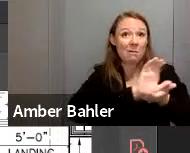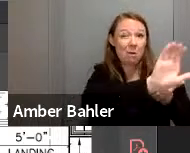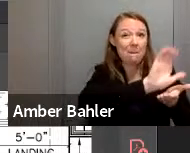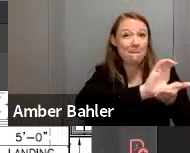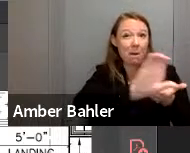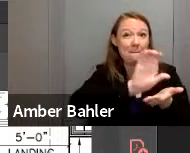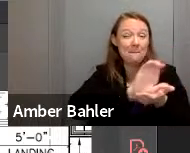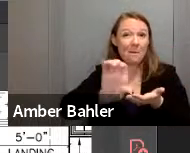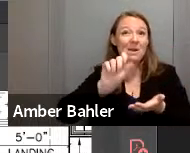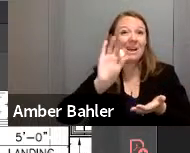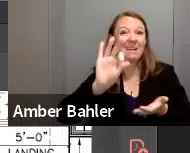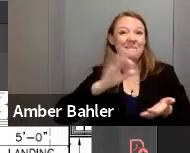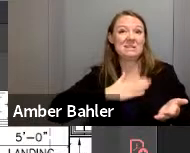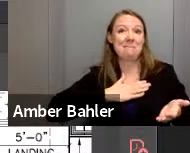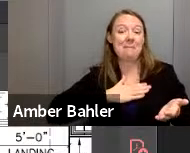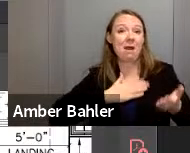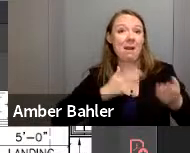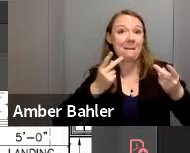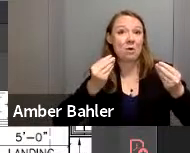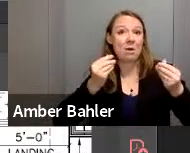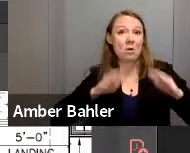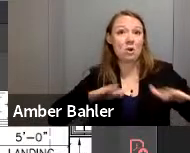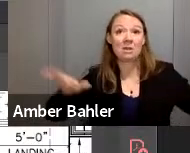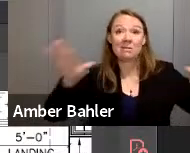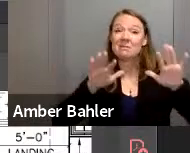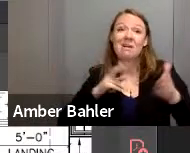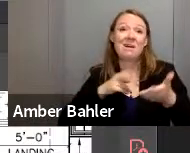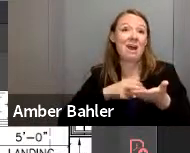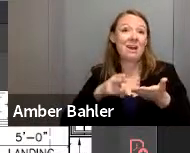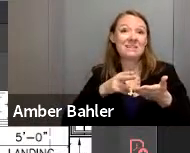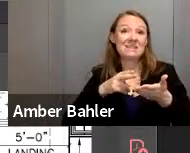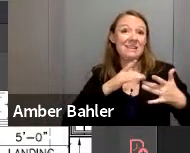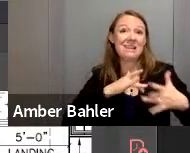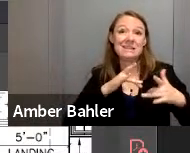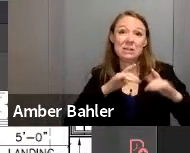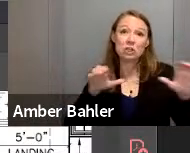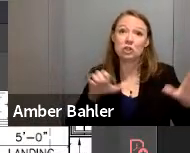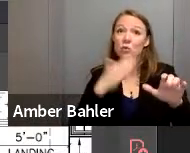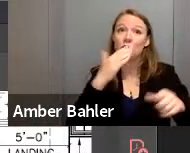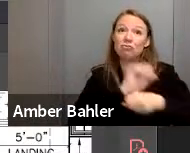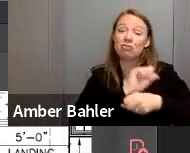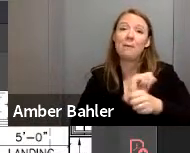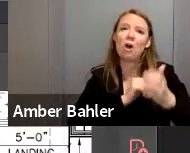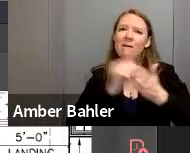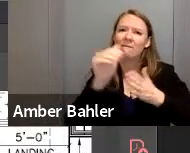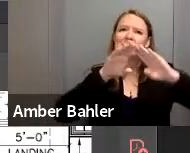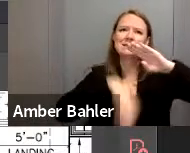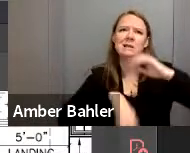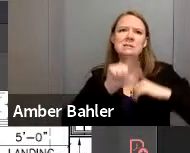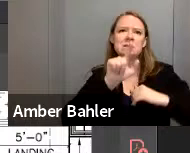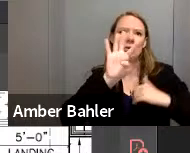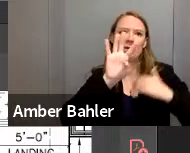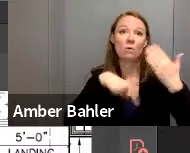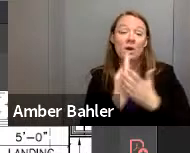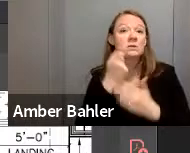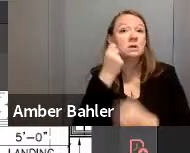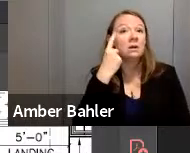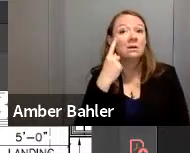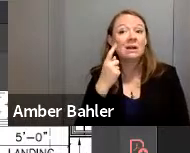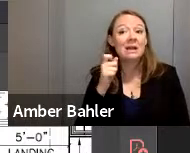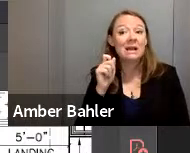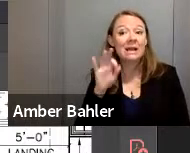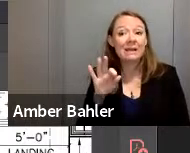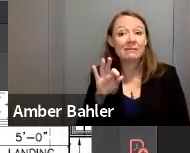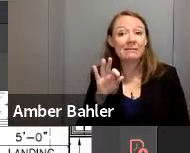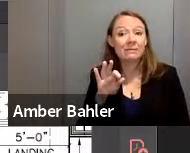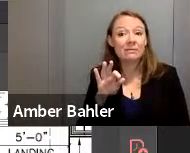where that goes. They do a very good job, and oftentimes it's less time with that. However, if they have missed something